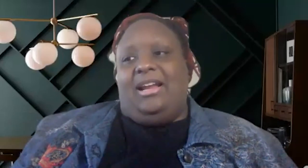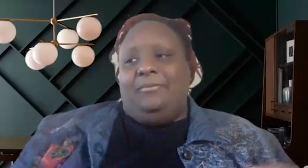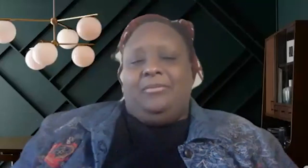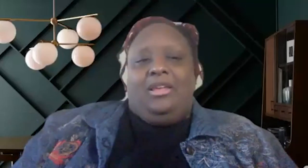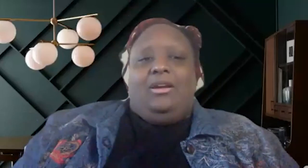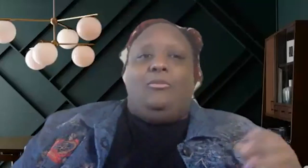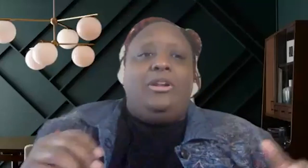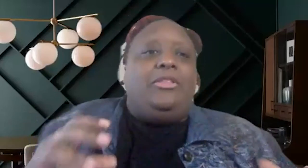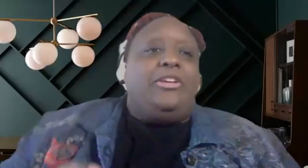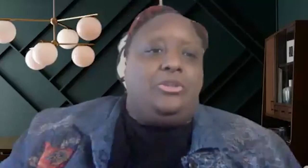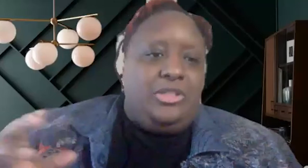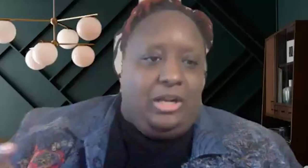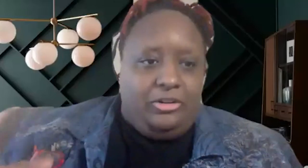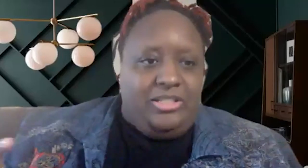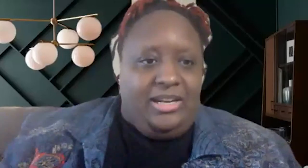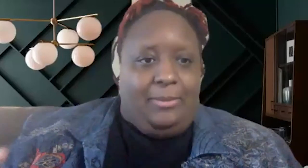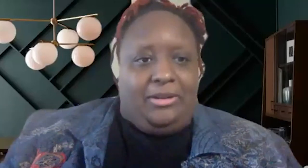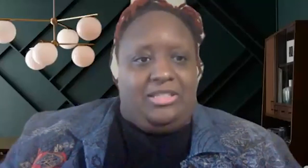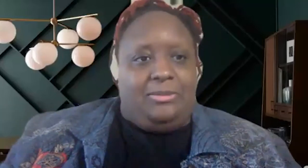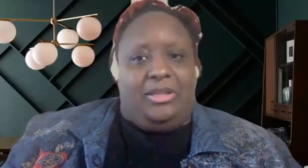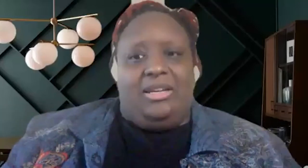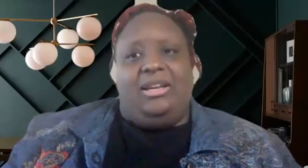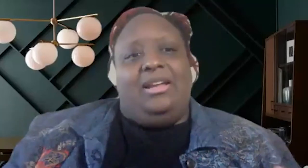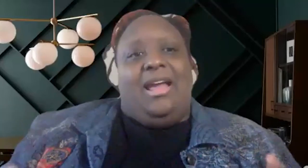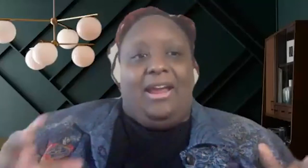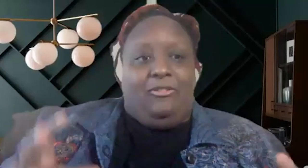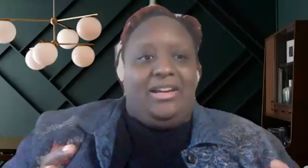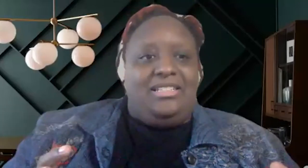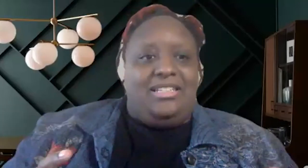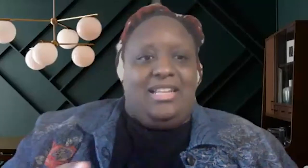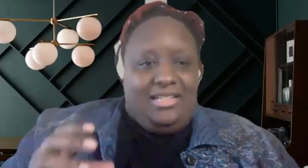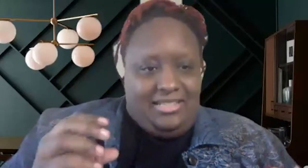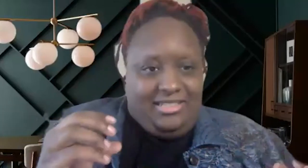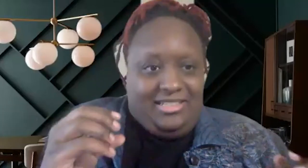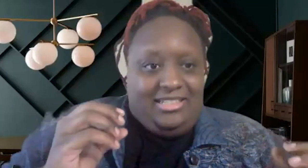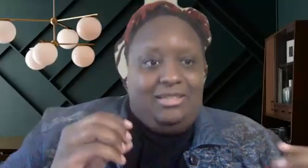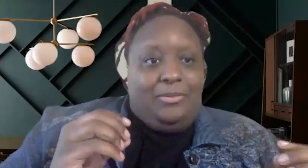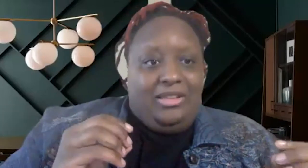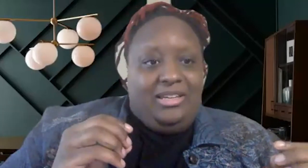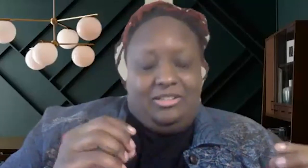society. One of the things you need to understand about disability and race is that